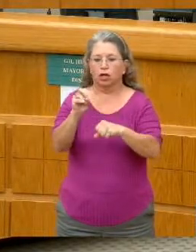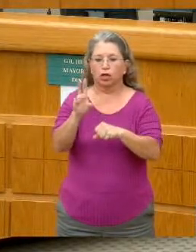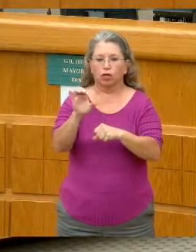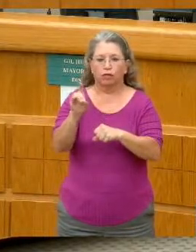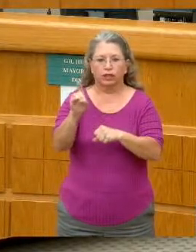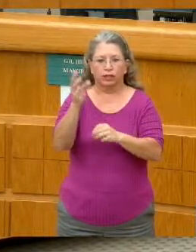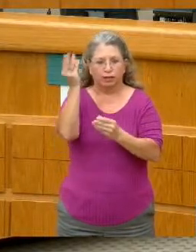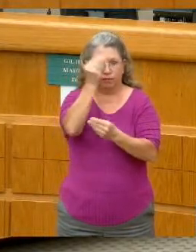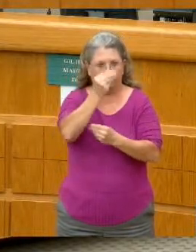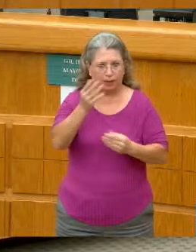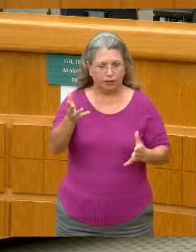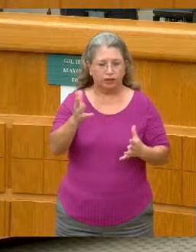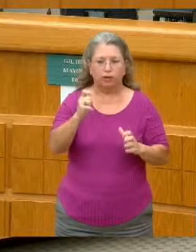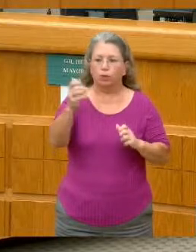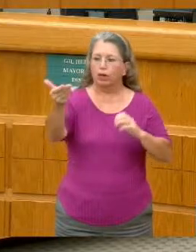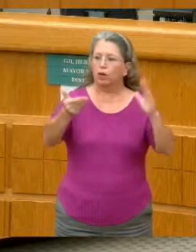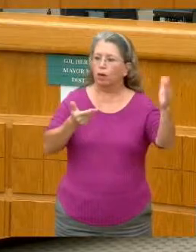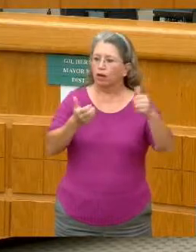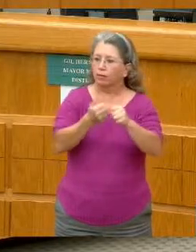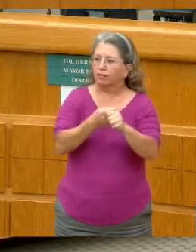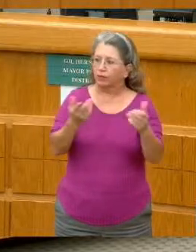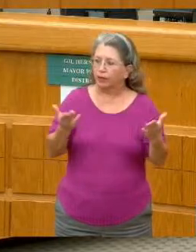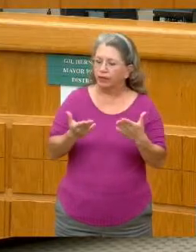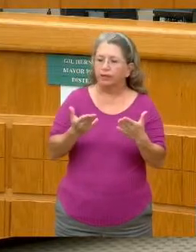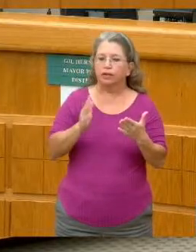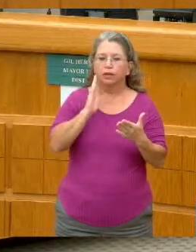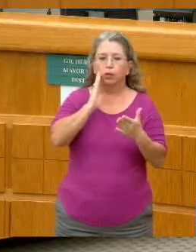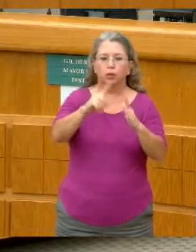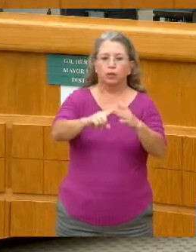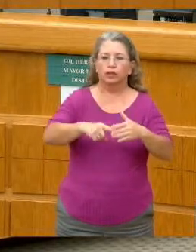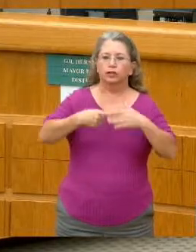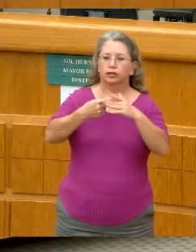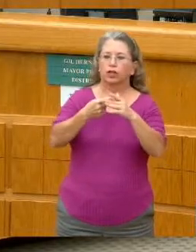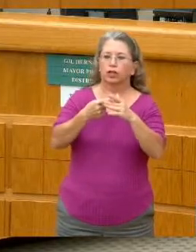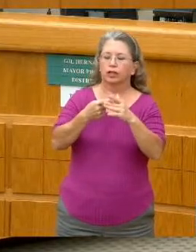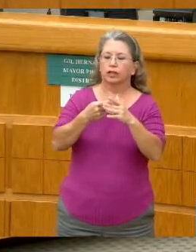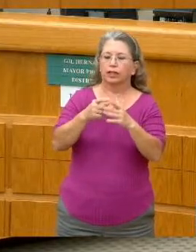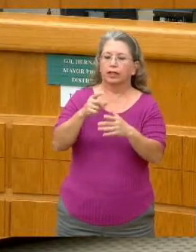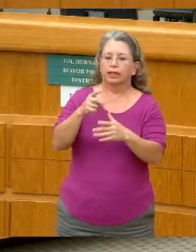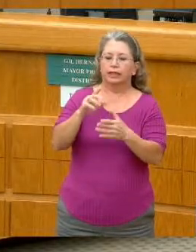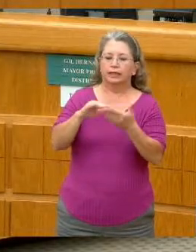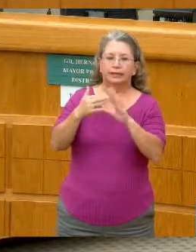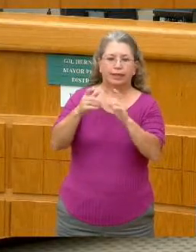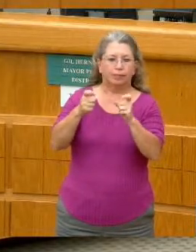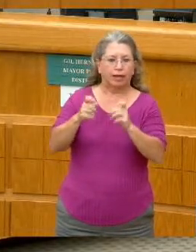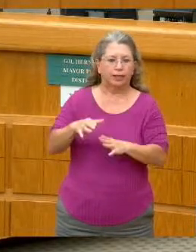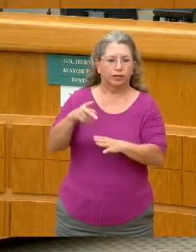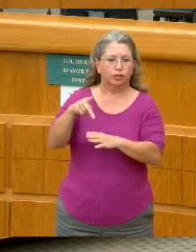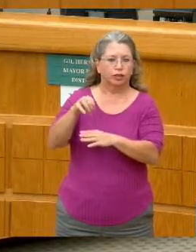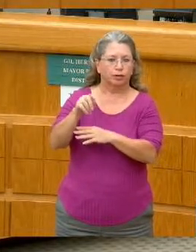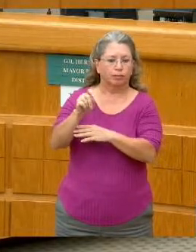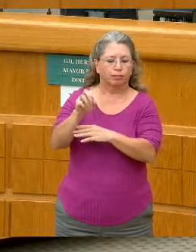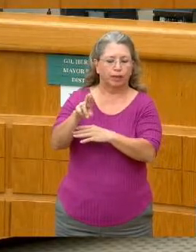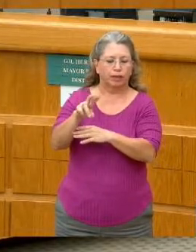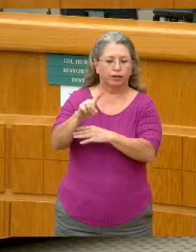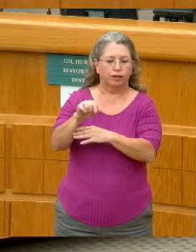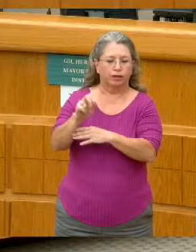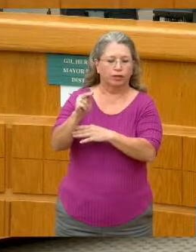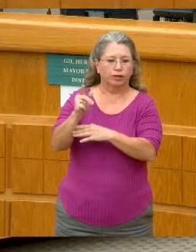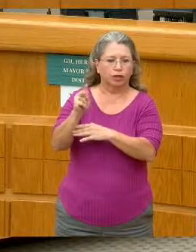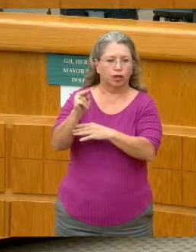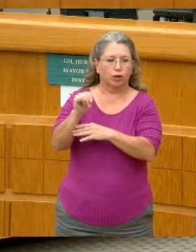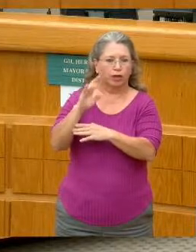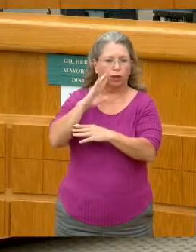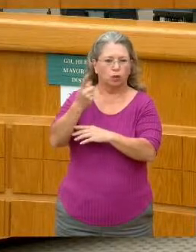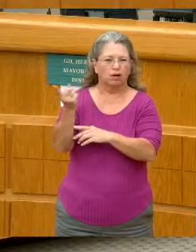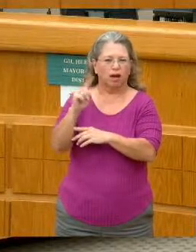here. And we'll get started. City Manager Peter Zanoni will come with the statistics and the